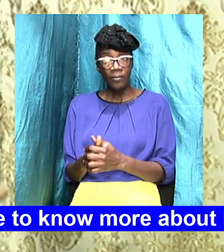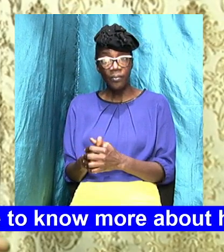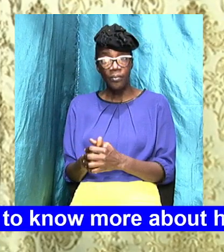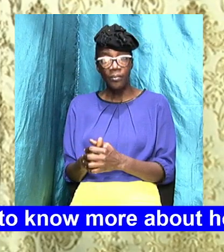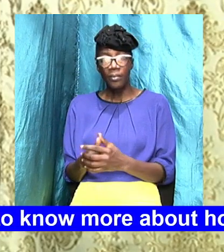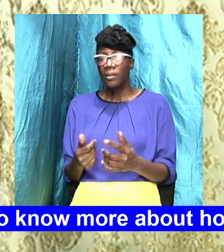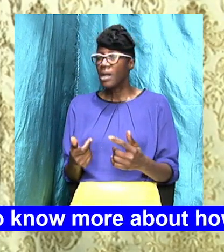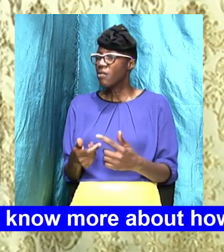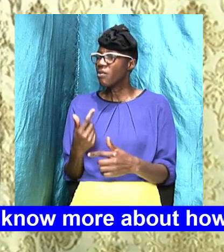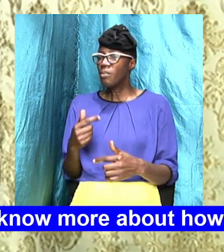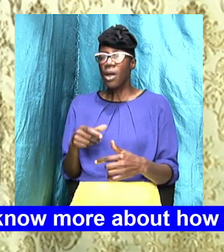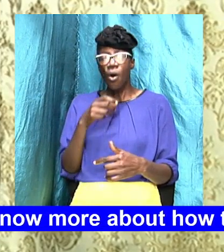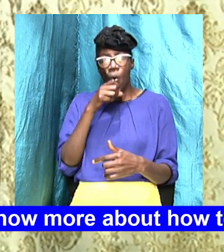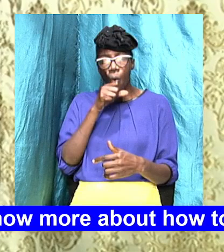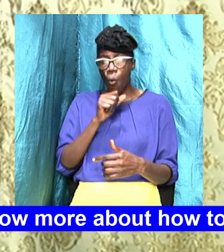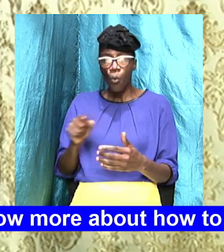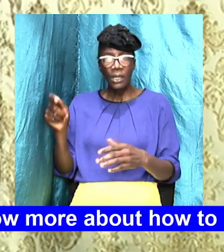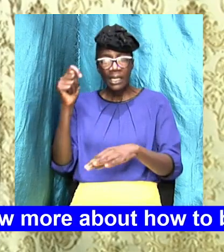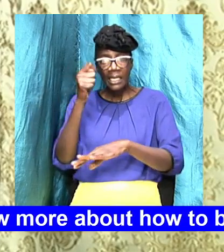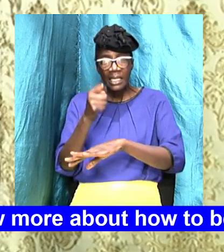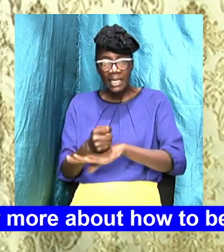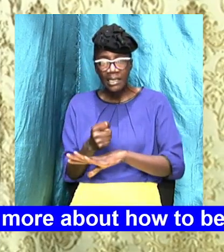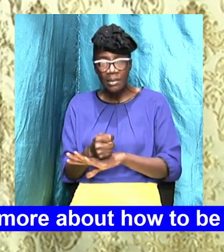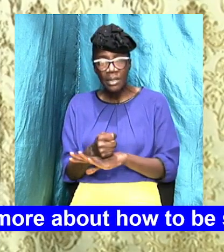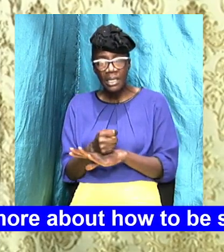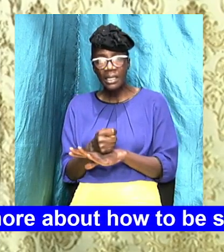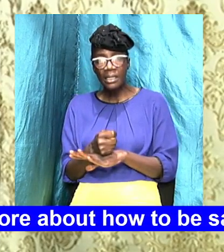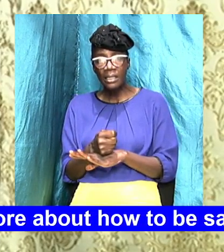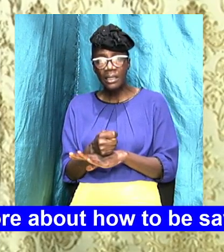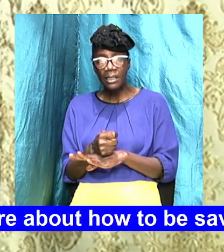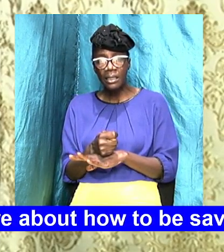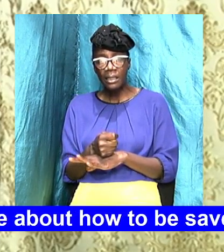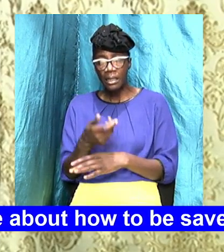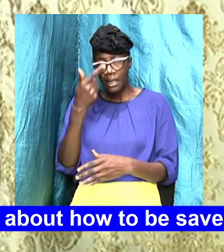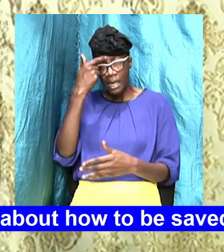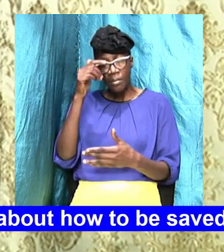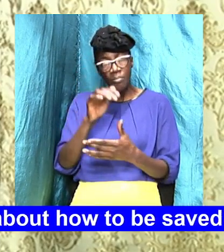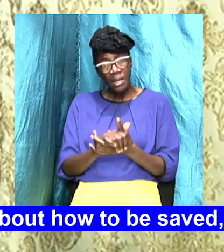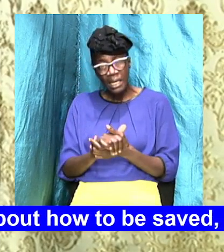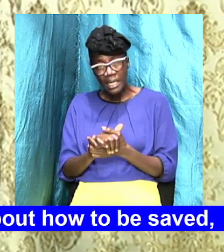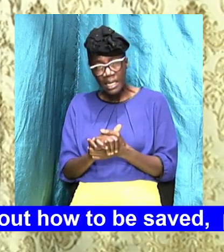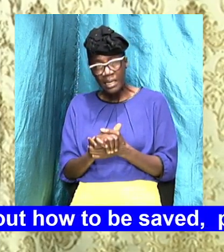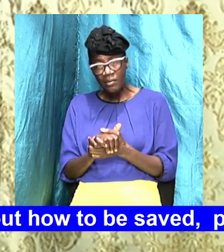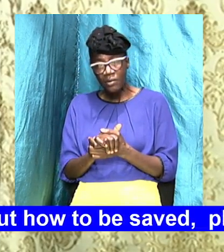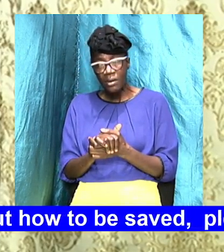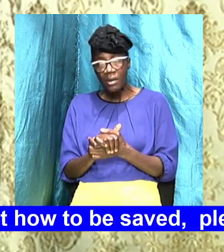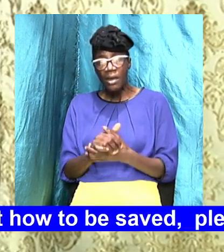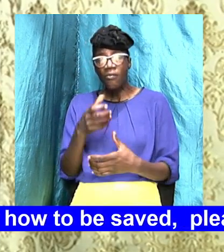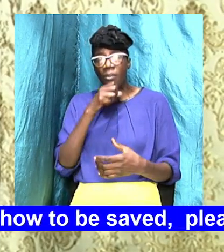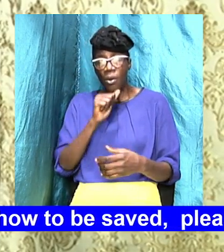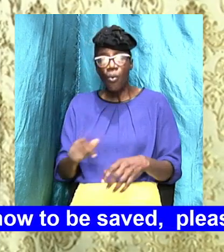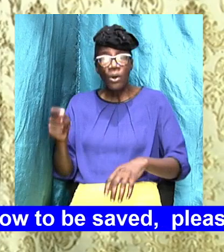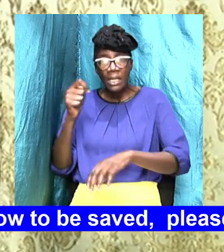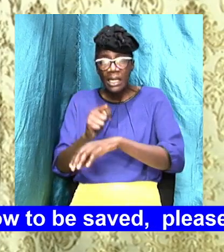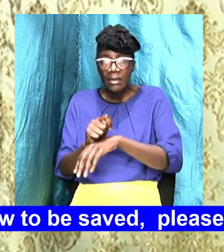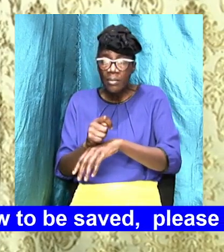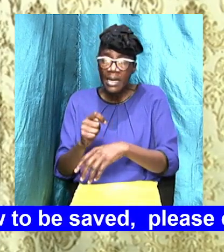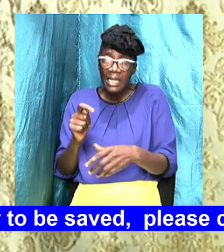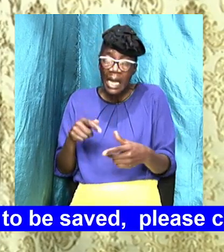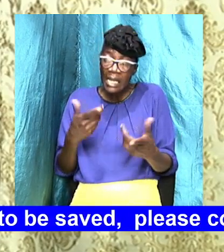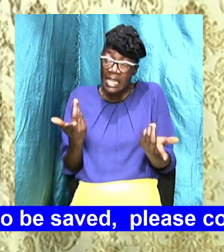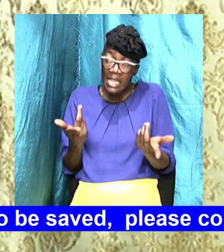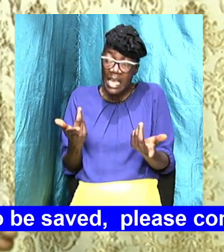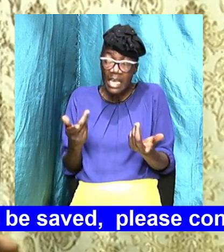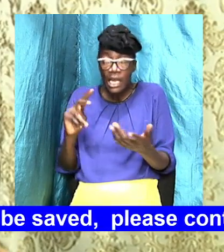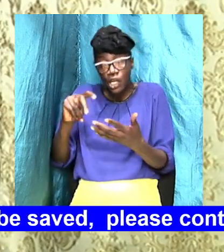from the Old Testament, we talk about belief. We talk about it from the Old Testament, and then we come over into the New